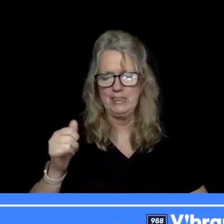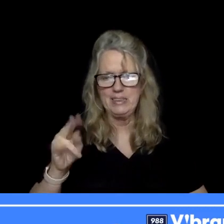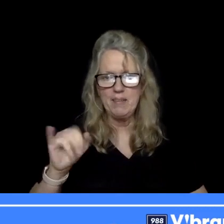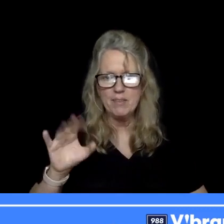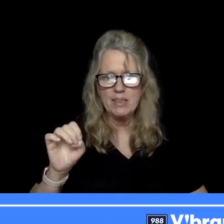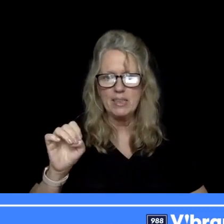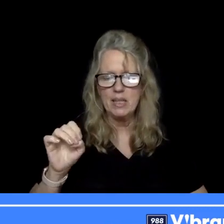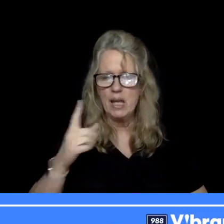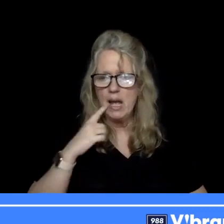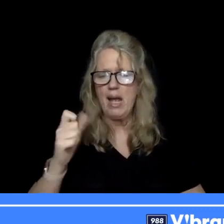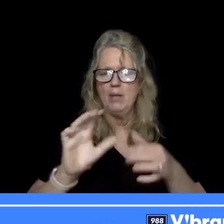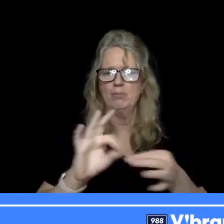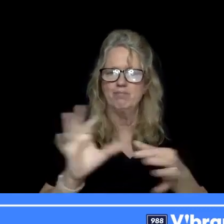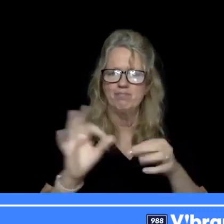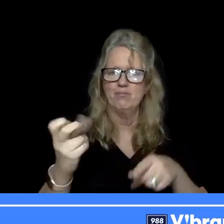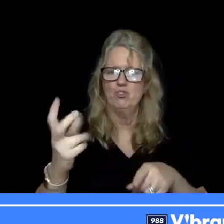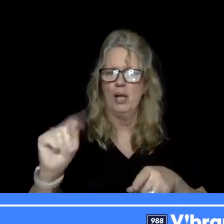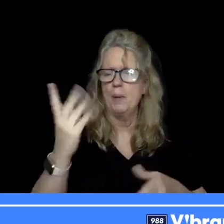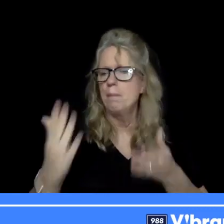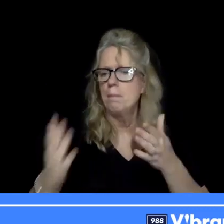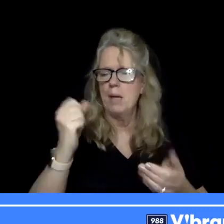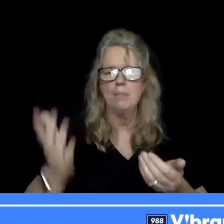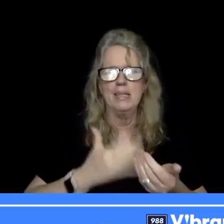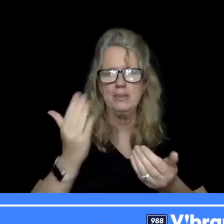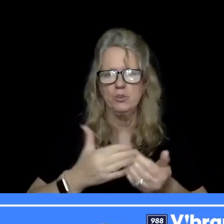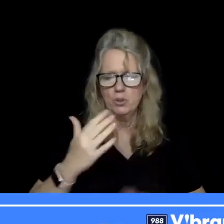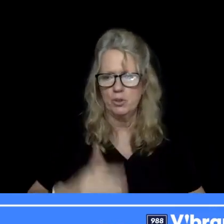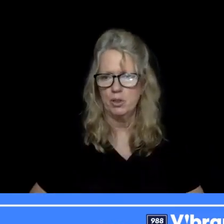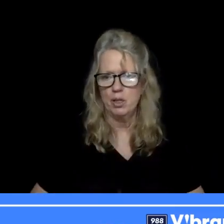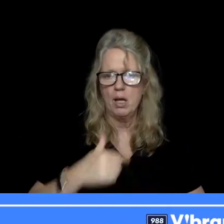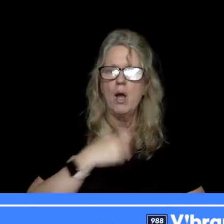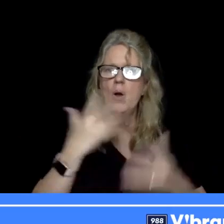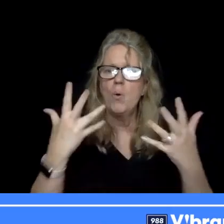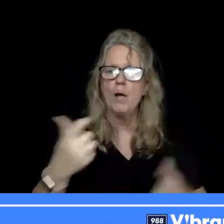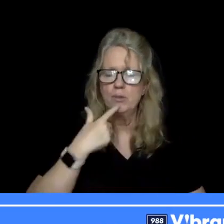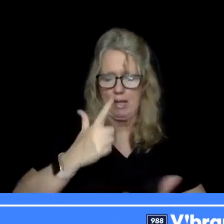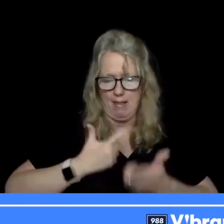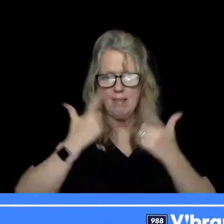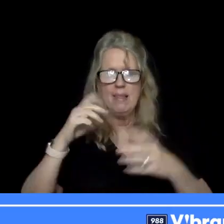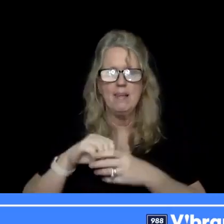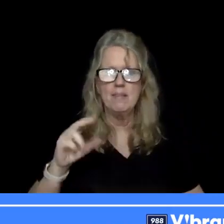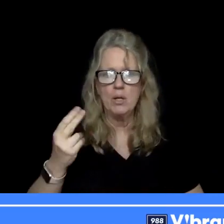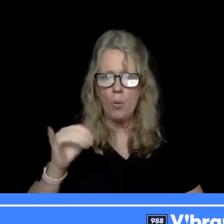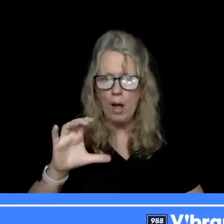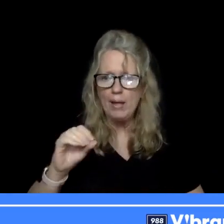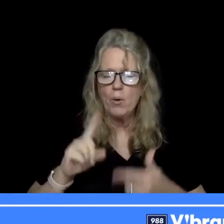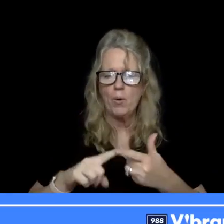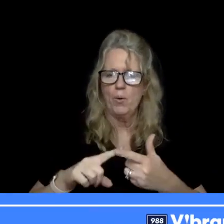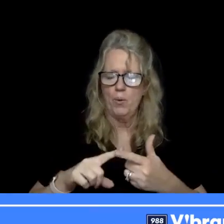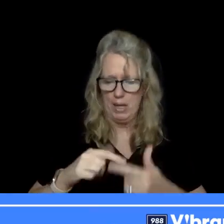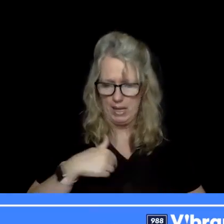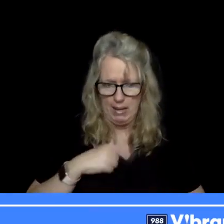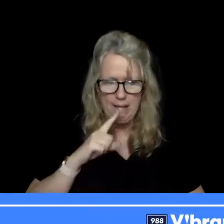I was sending a note in the chat, but this might be a little bit easier. I just wanted to say, I live in Ohio. I am and